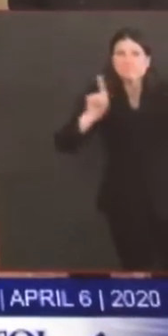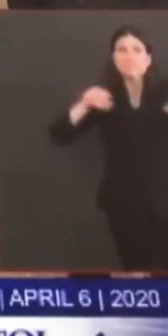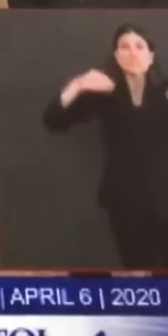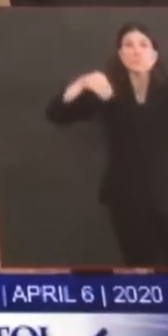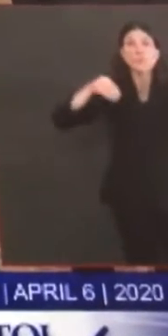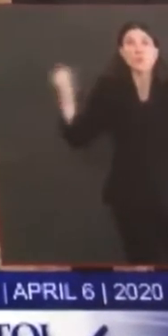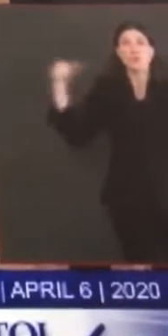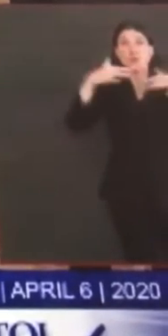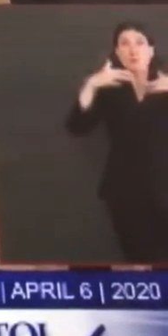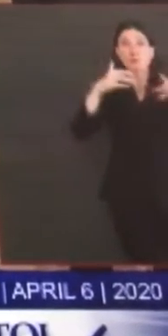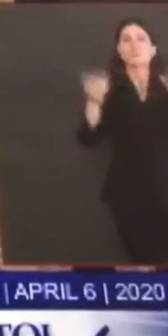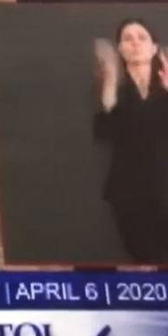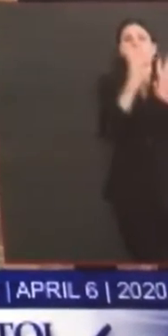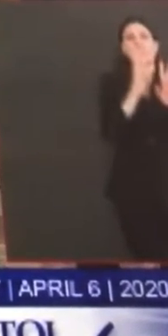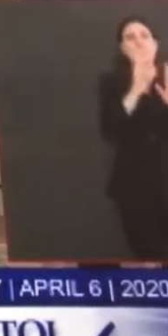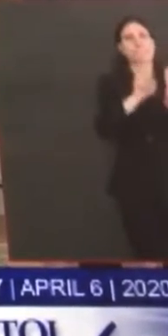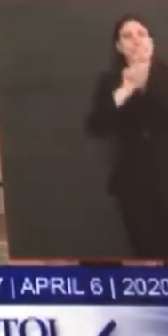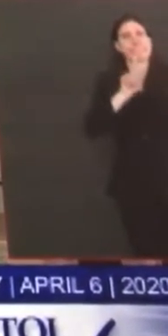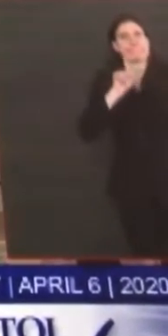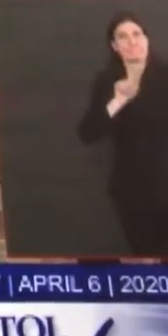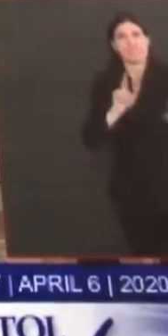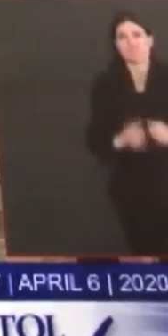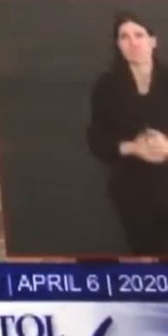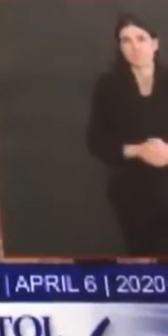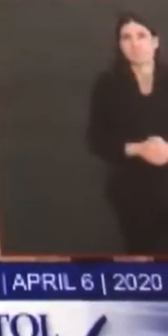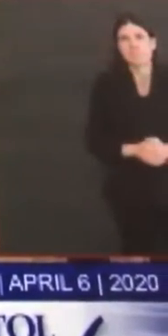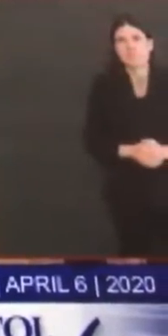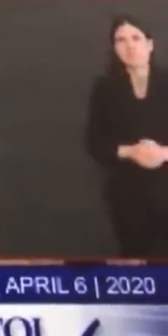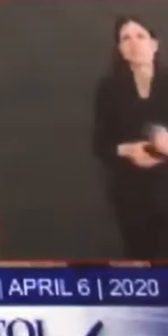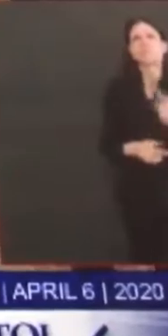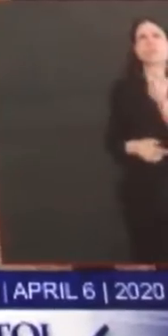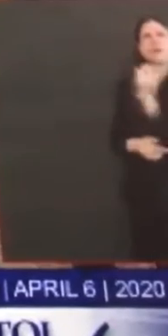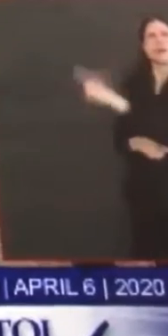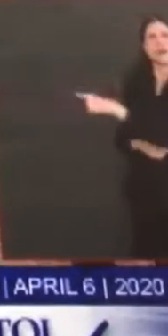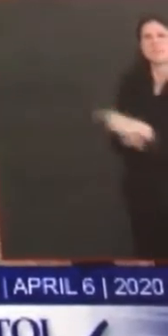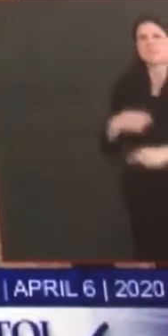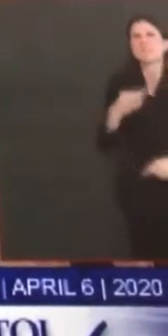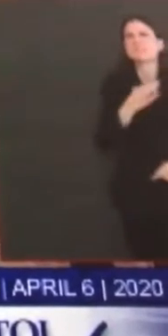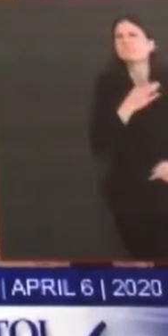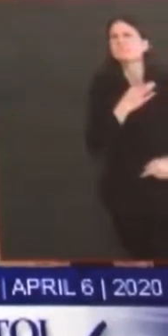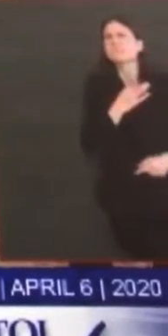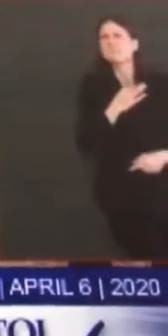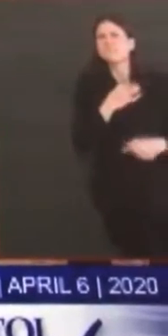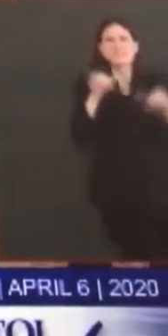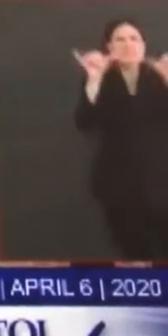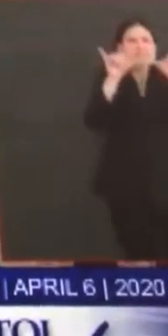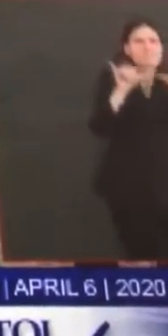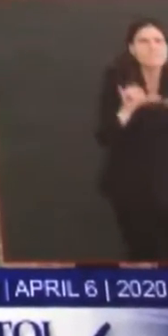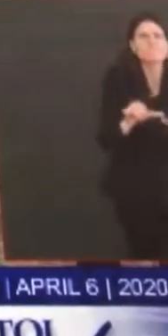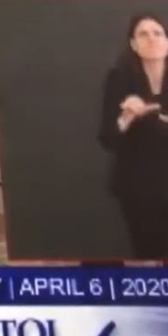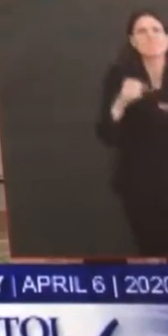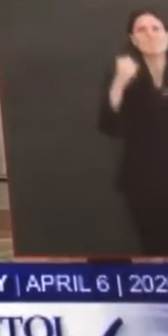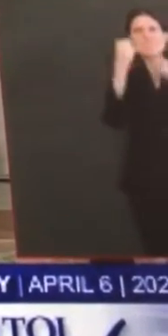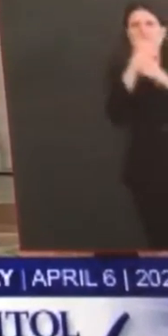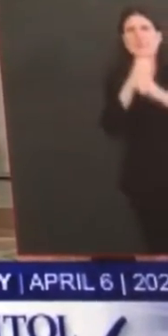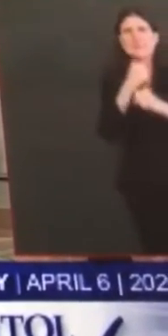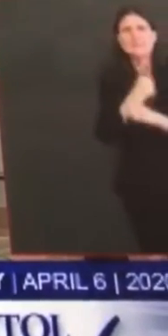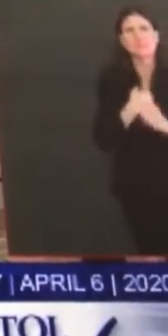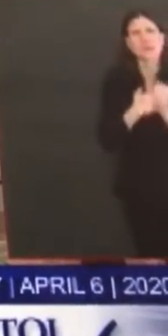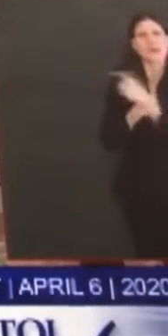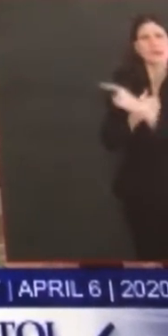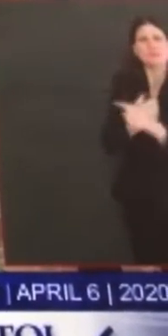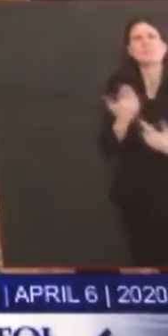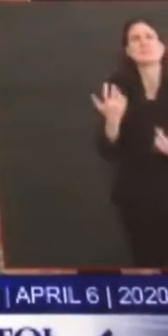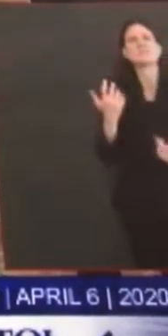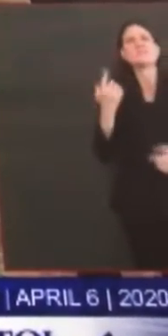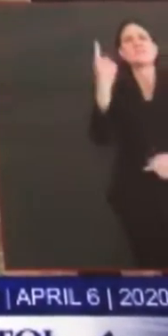Address the question about modeling, because I want people to really understand this. Right now, we